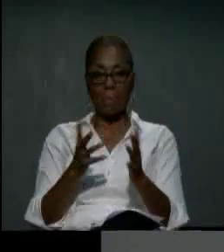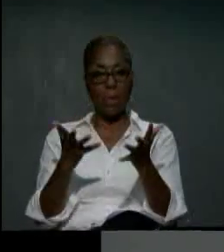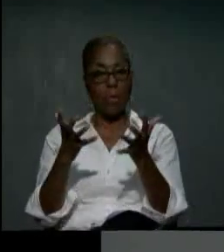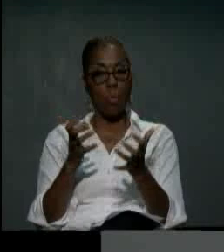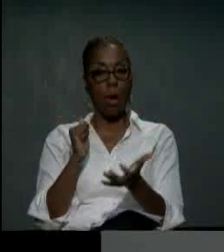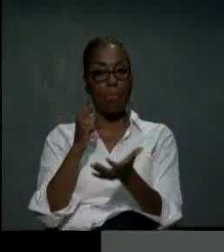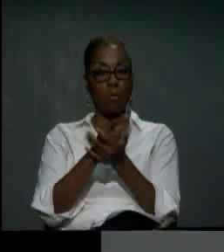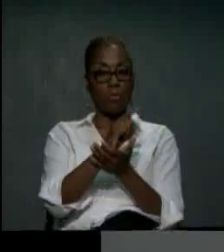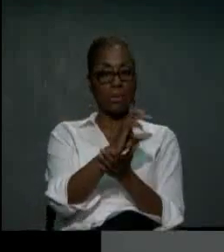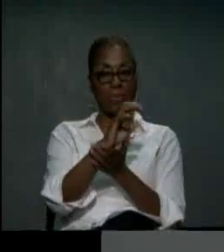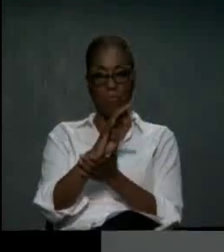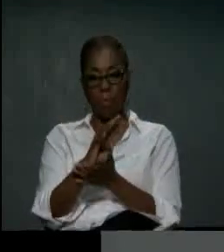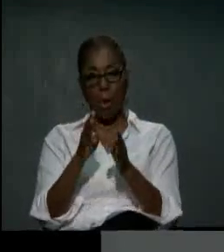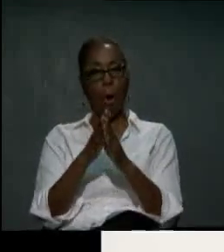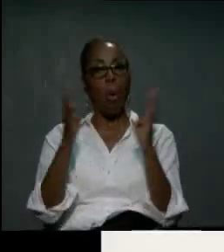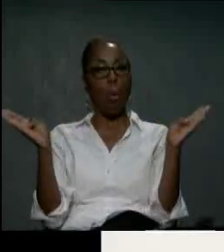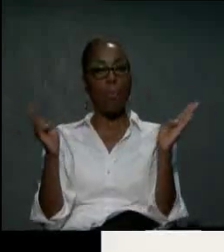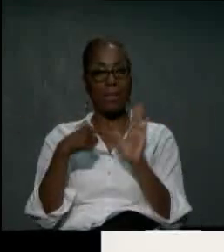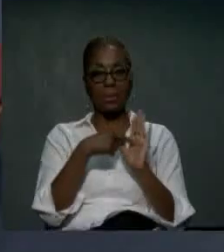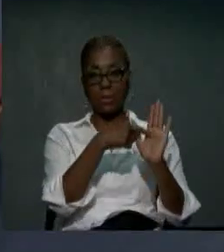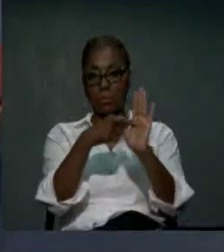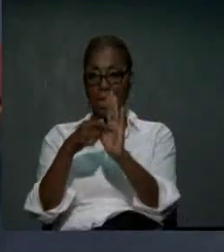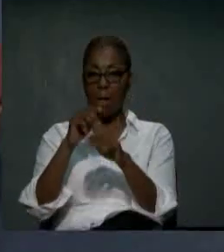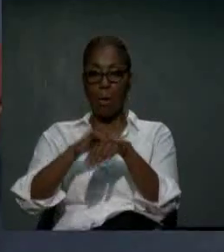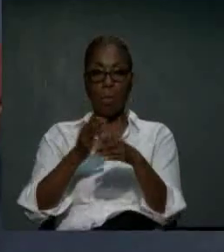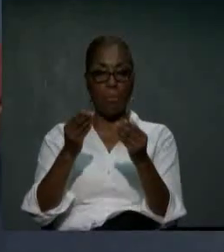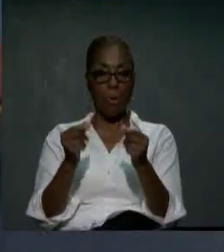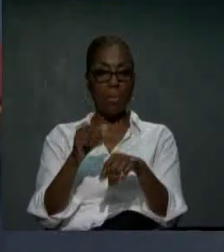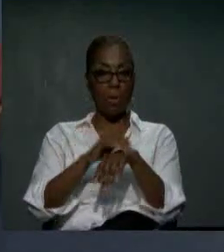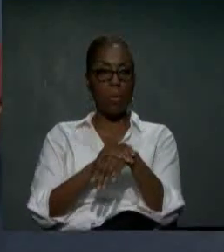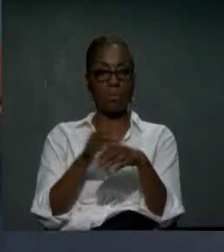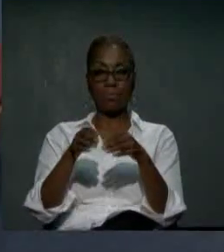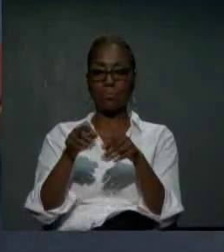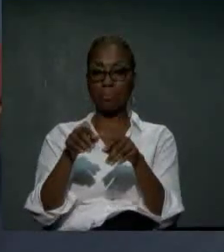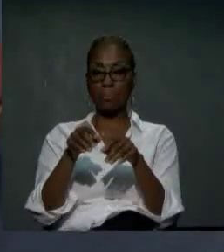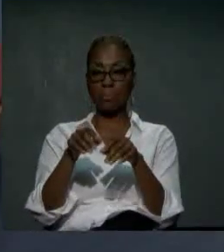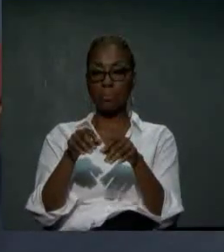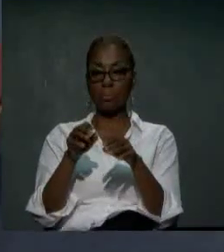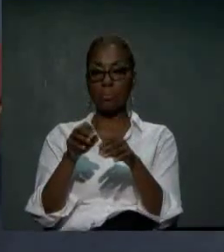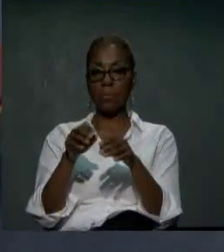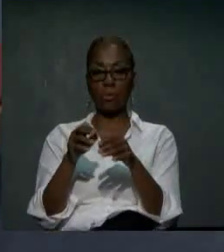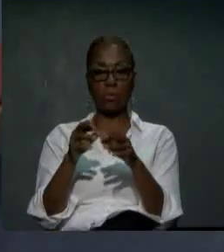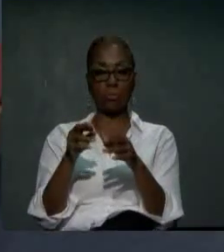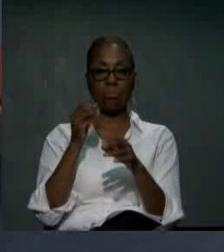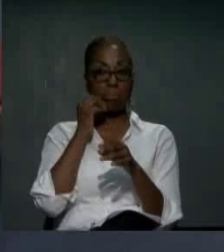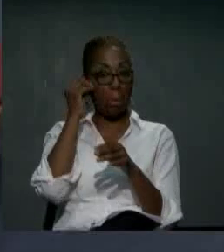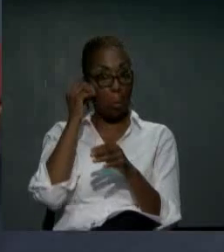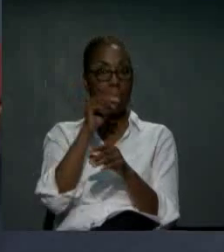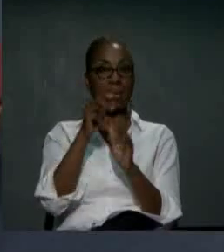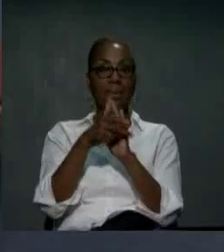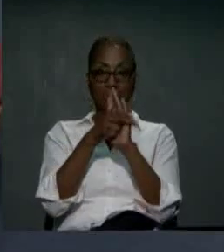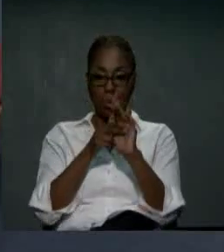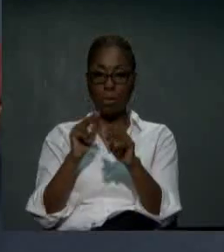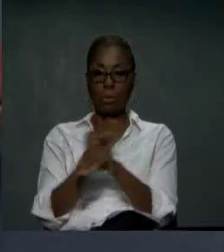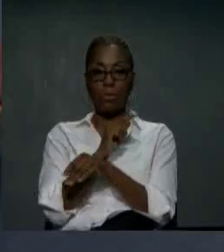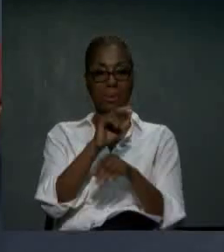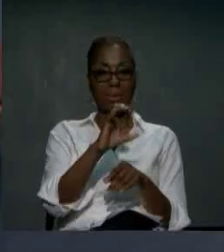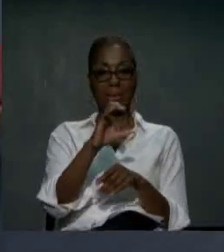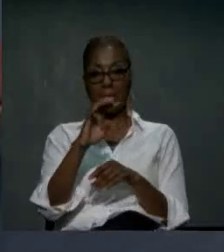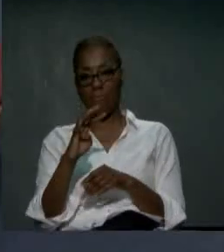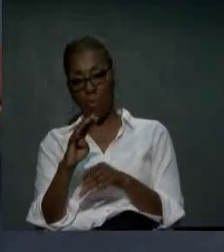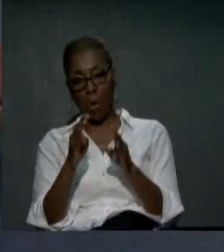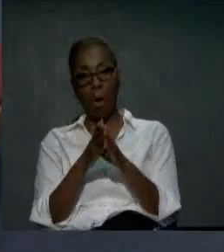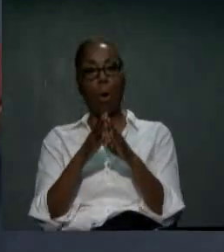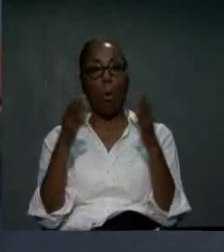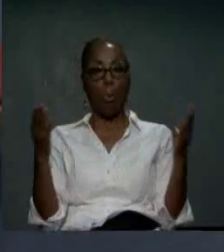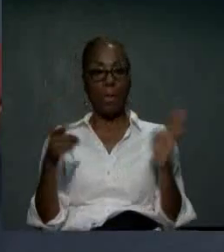of C4 open display district uses on the property, which is located adjacent to residentially zoned and used property. The C4 open display